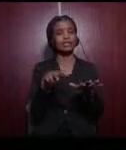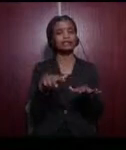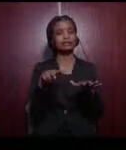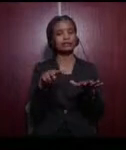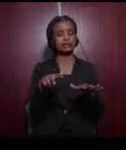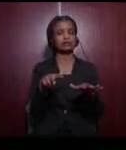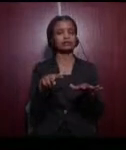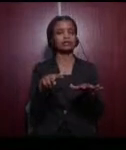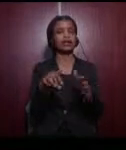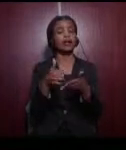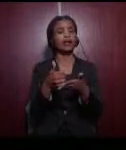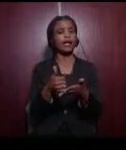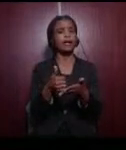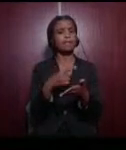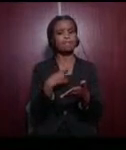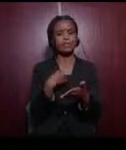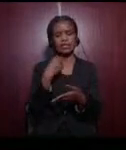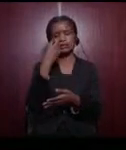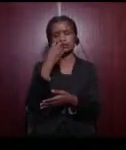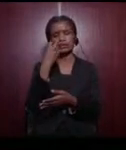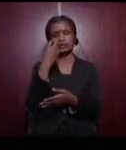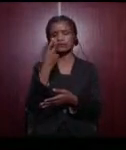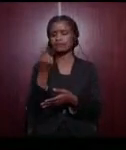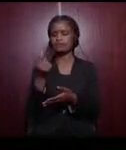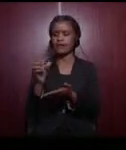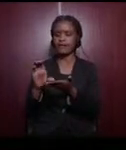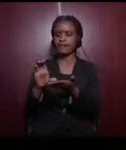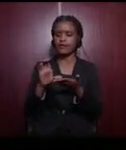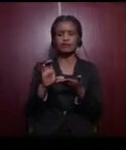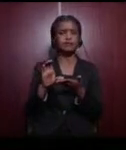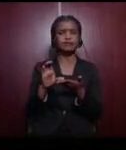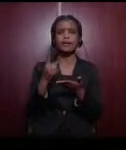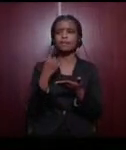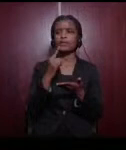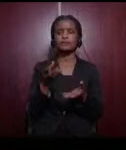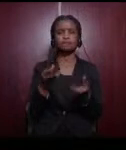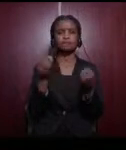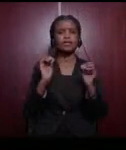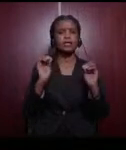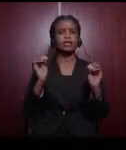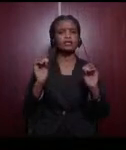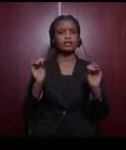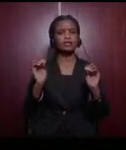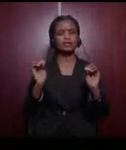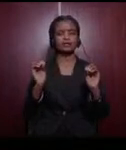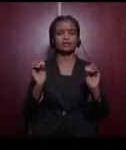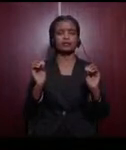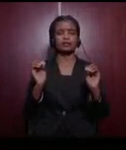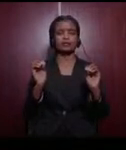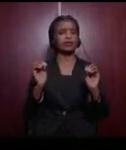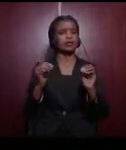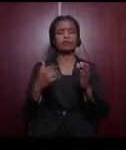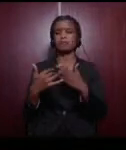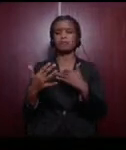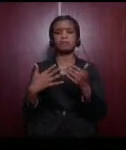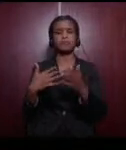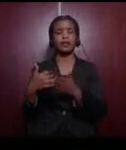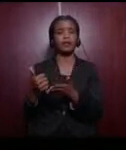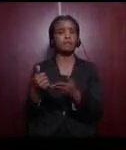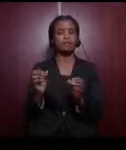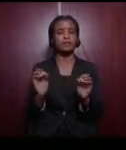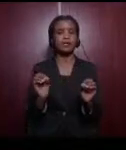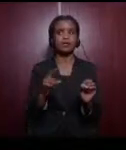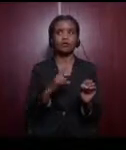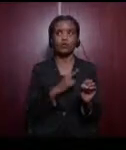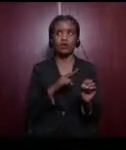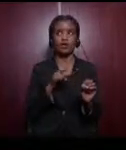don't get any support from anyone. Everything is coming from my pocket. We got this disaster because I'm helping these kids